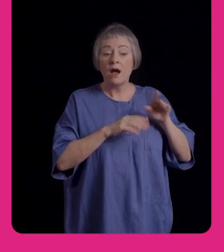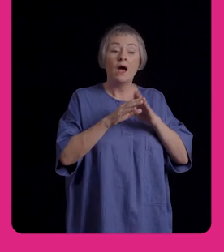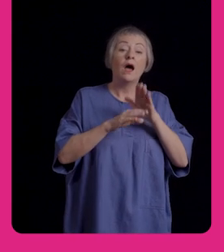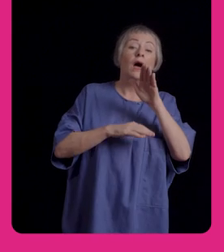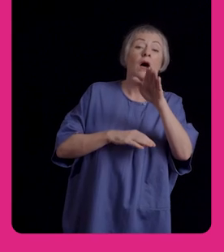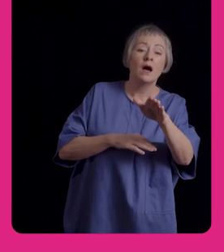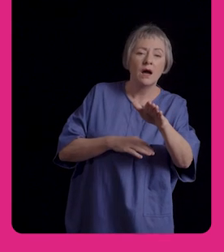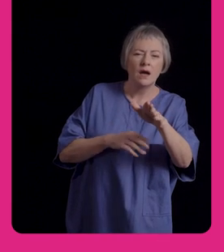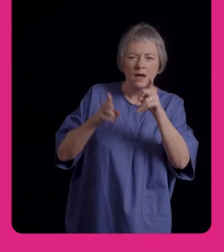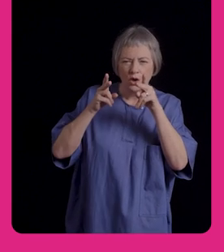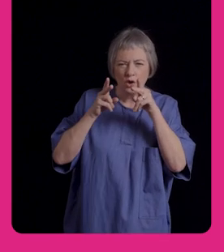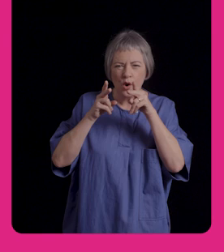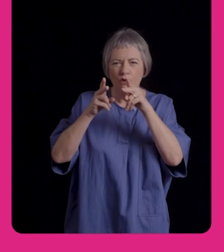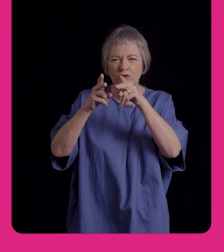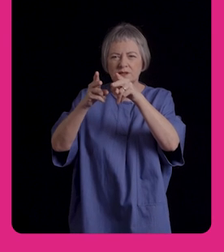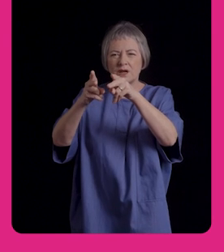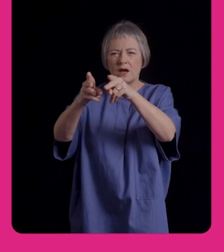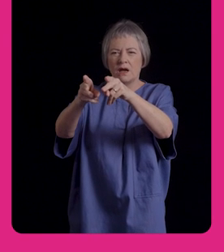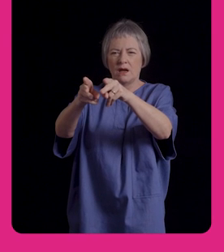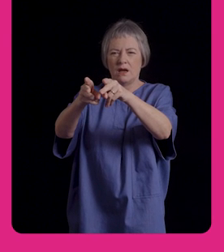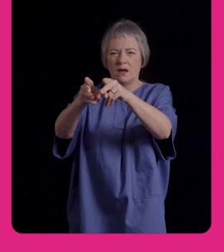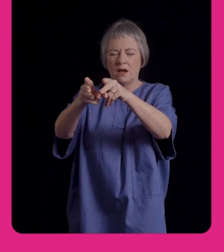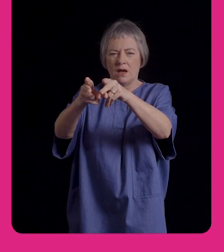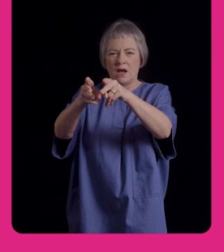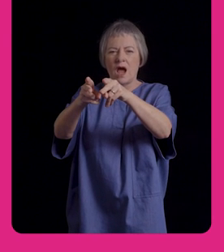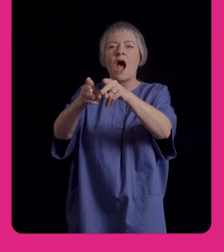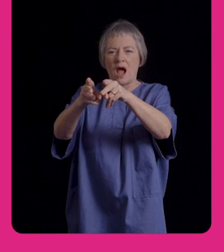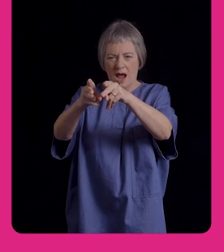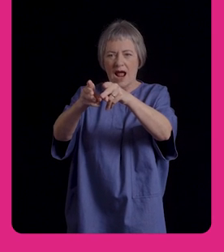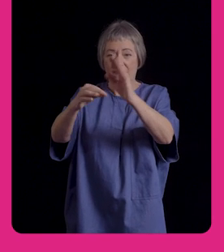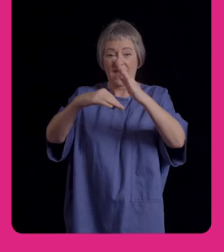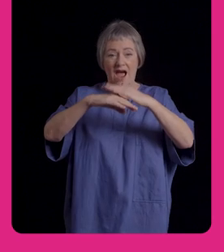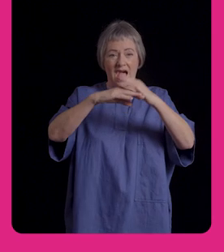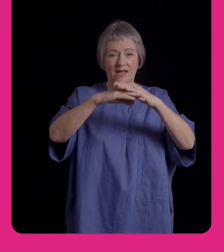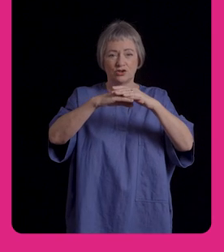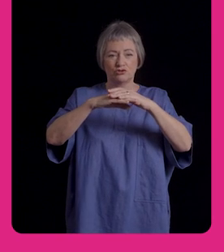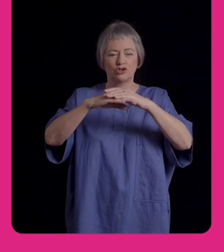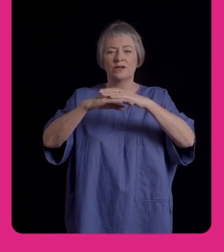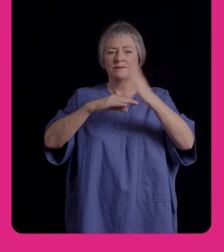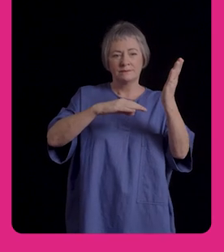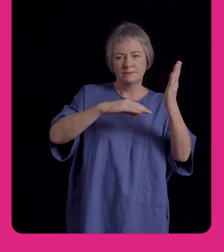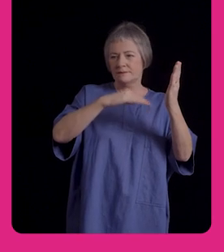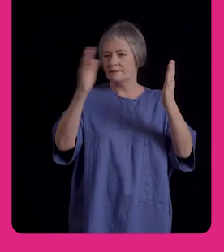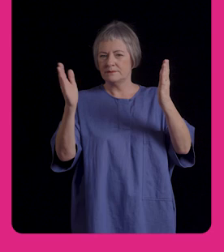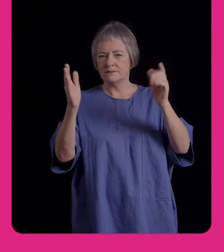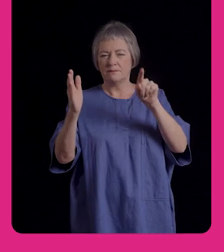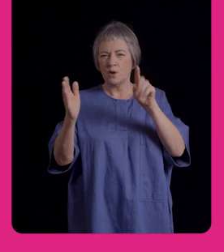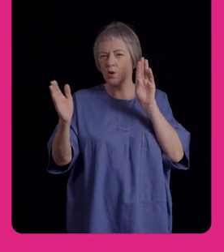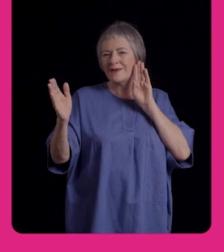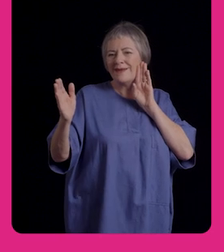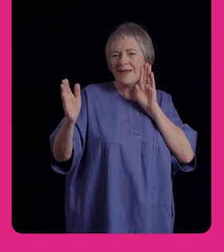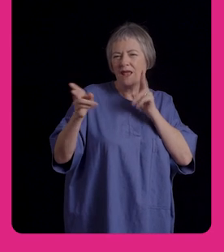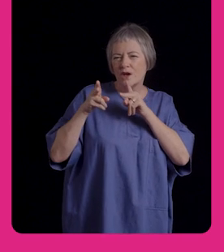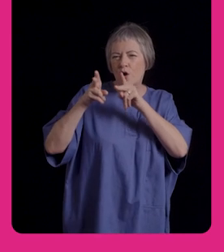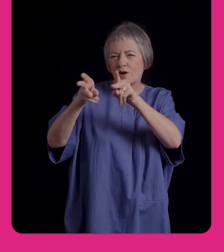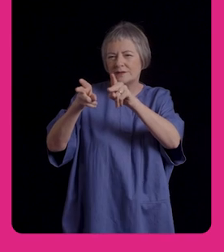Up ahead of you, there's like a corridor leading off on the left, as well as the hatch on the right. And you can hear stuff from the corridor on